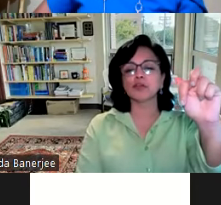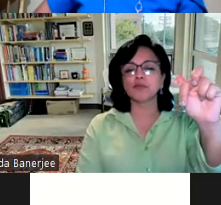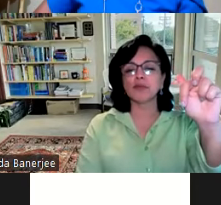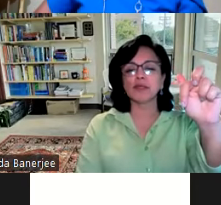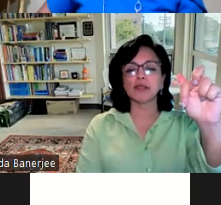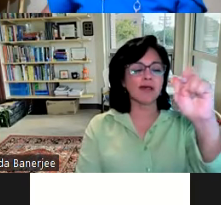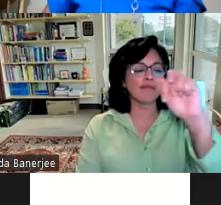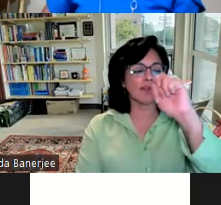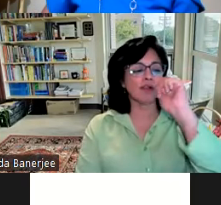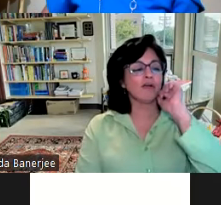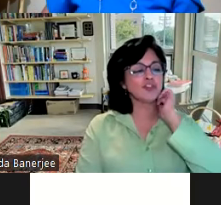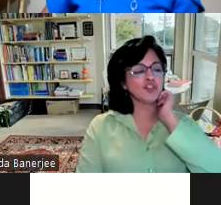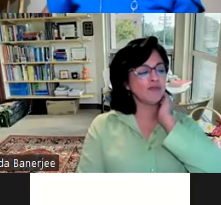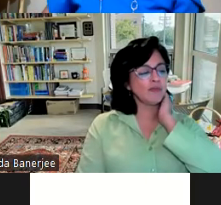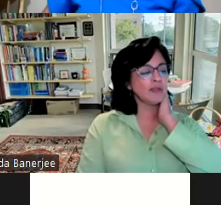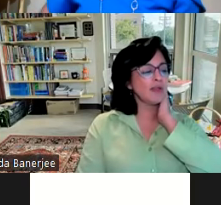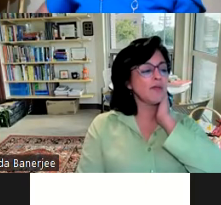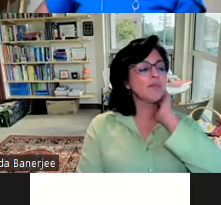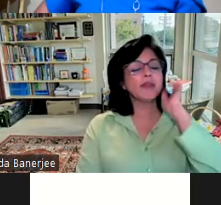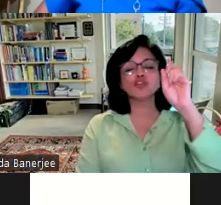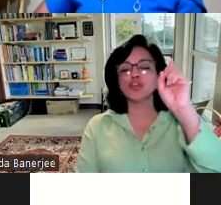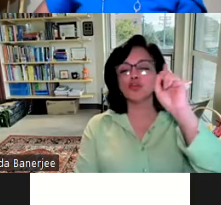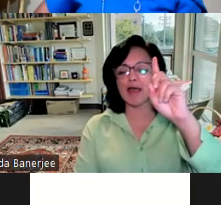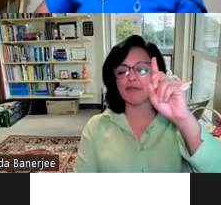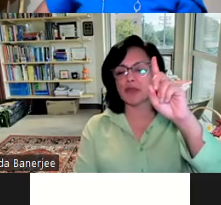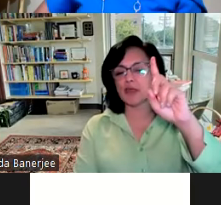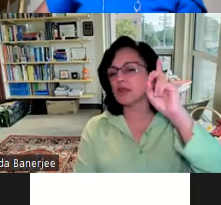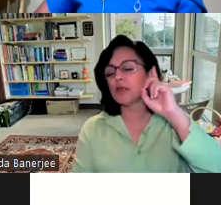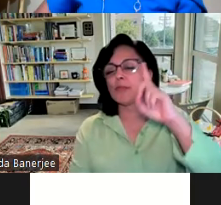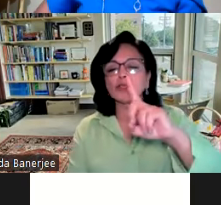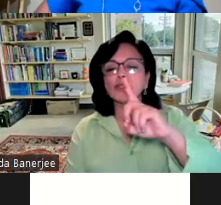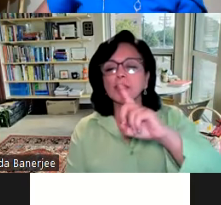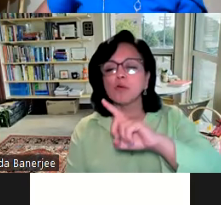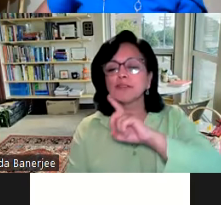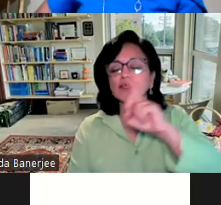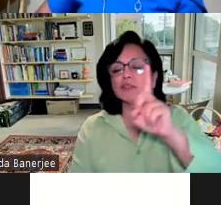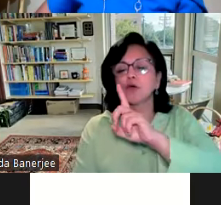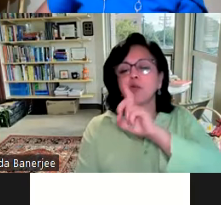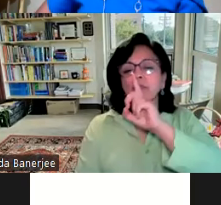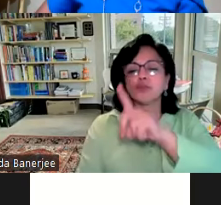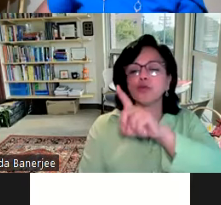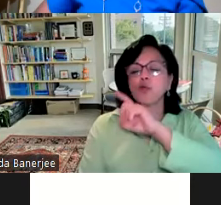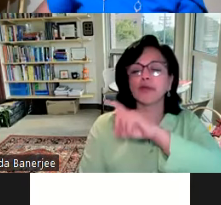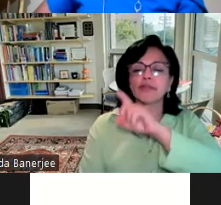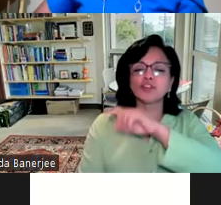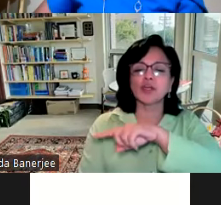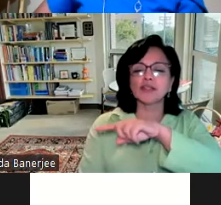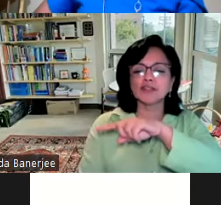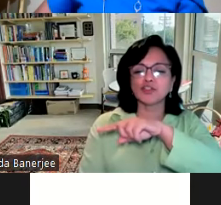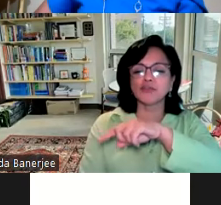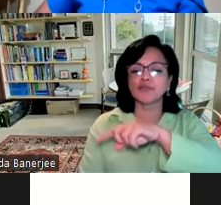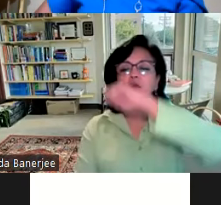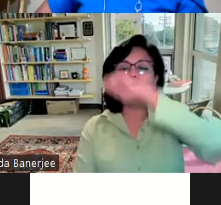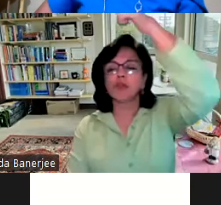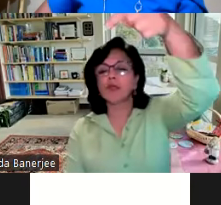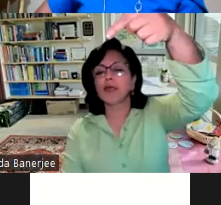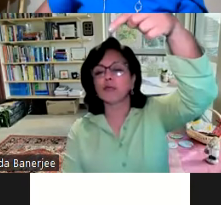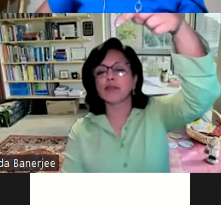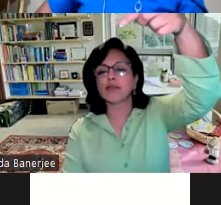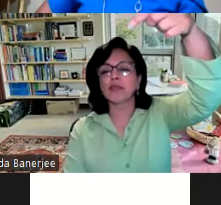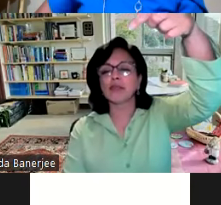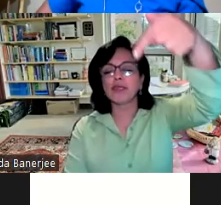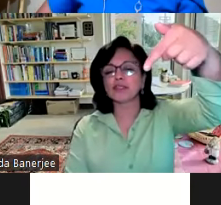or it could be a level of achievement. But make sure you have that, because otherwise there's no way you know whether the child has achieved the goal